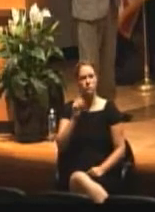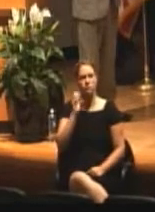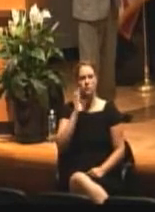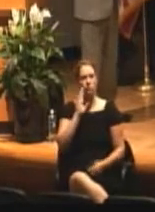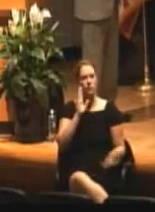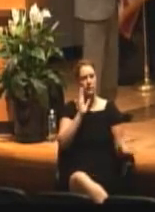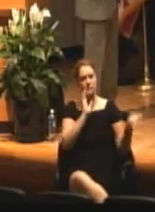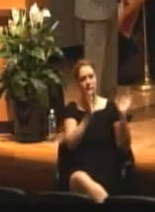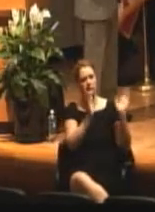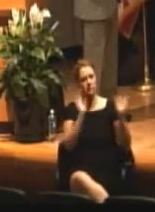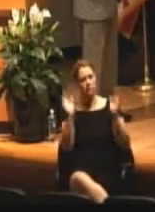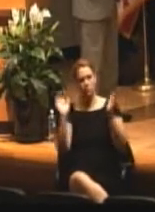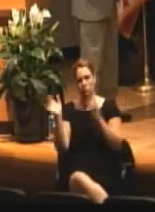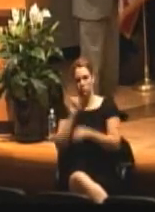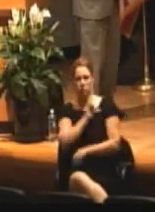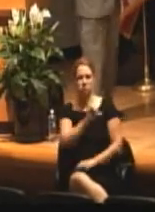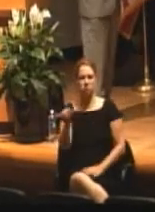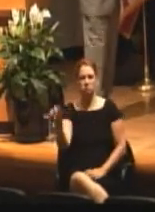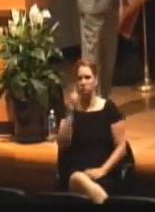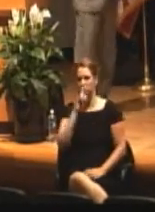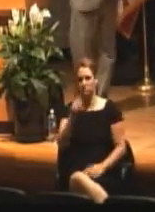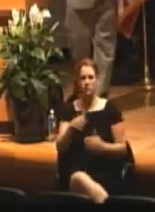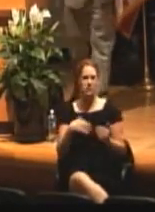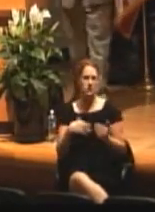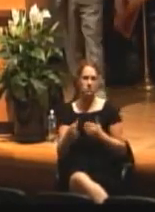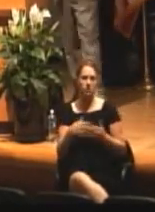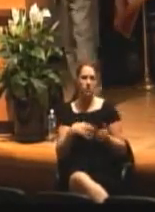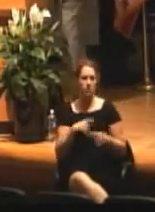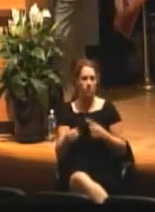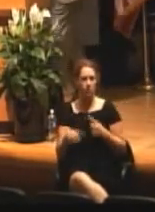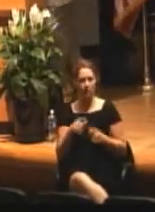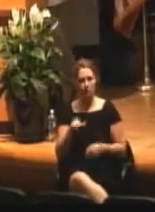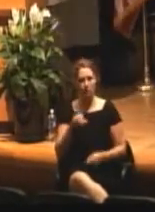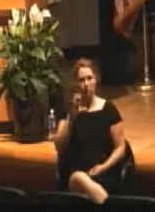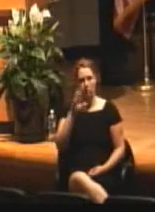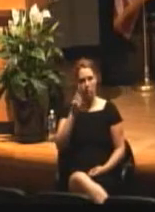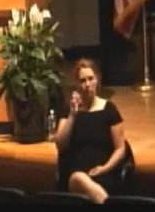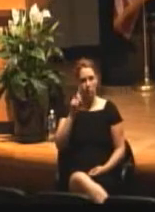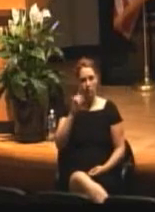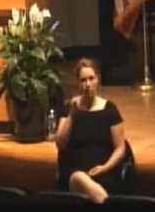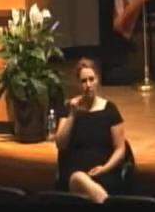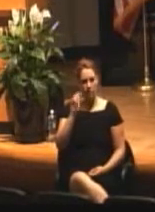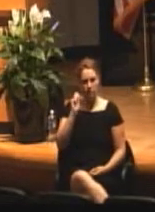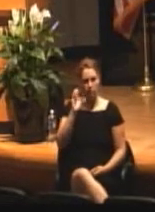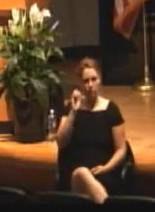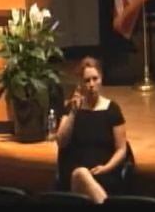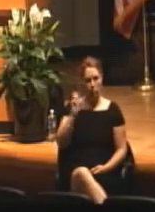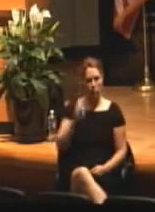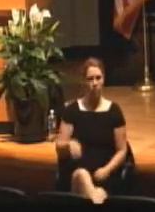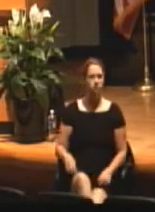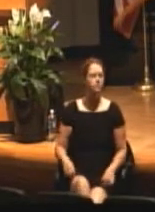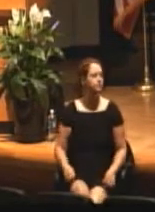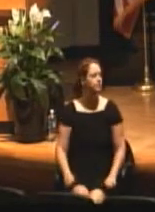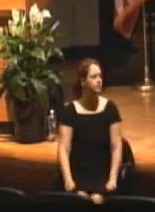of credit score for that. A little bit easier. So with that credit piece, just to stick with that a little bit